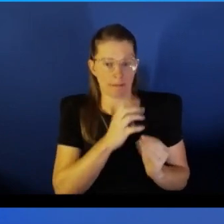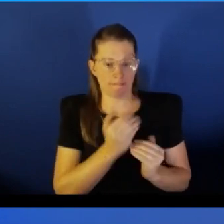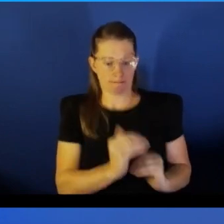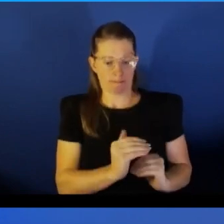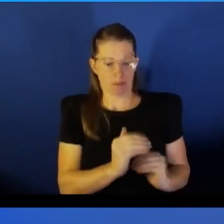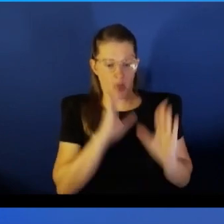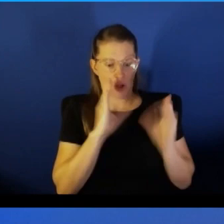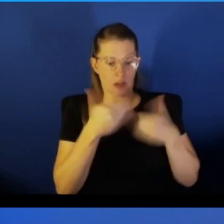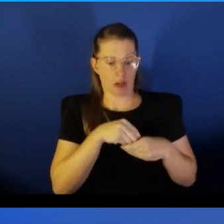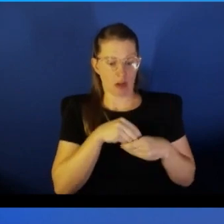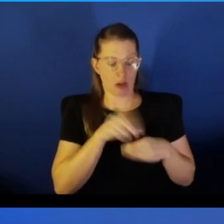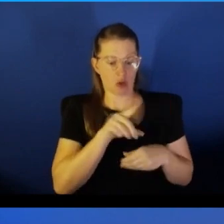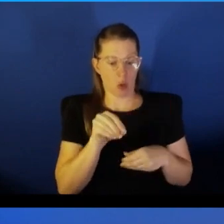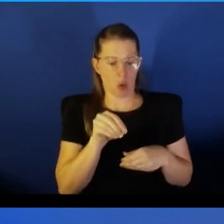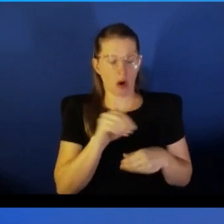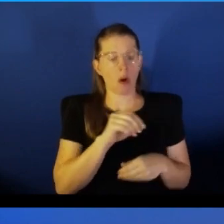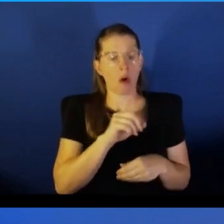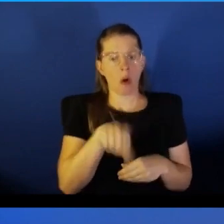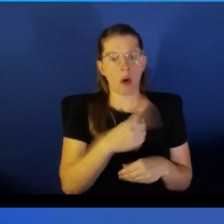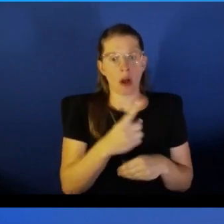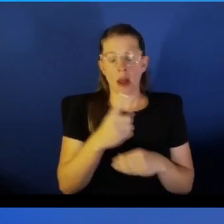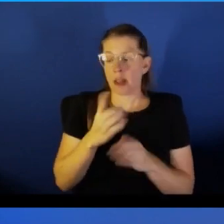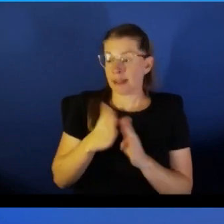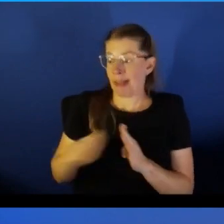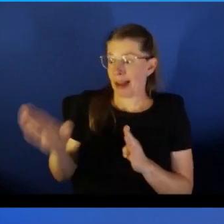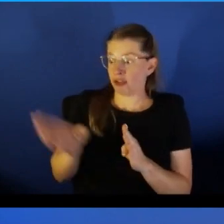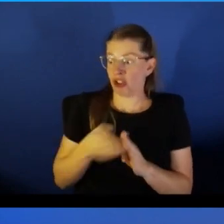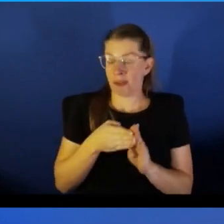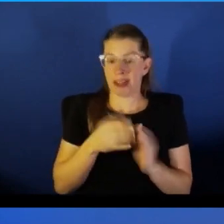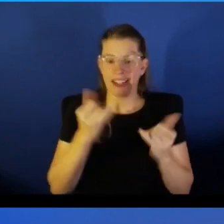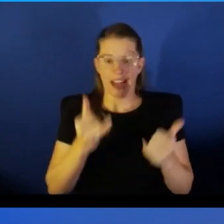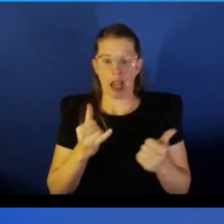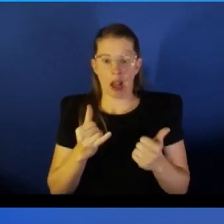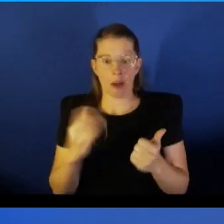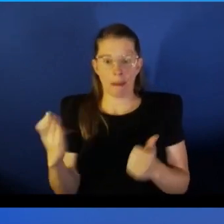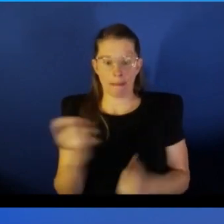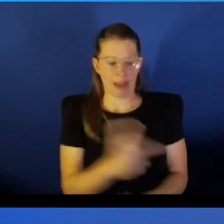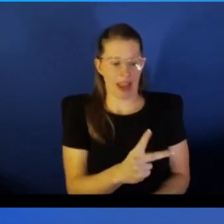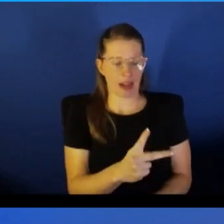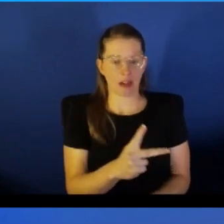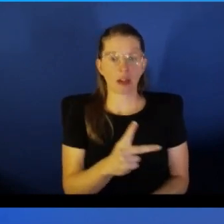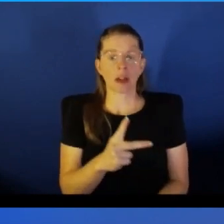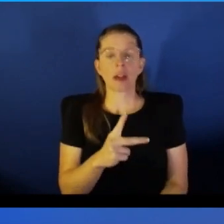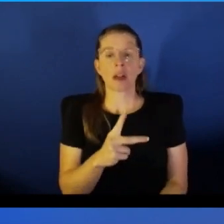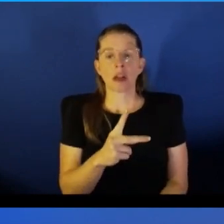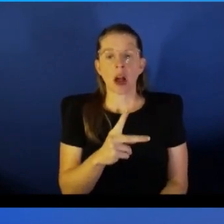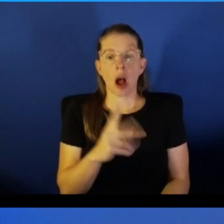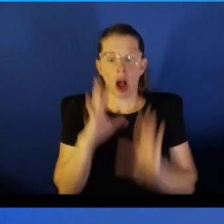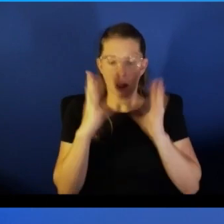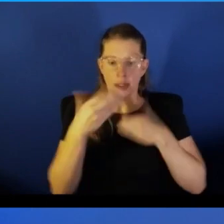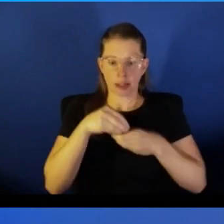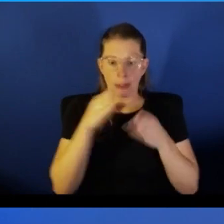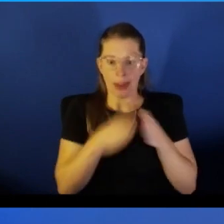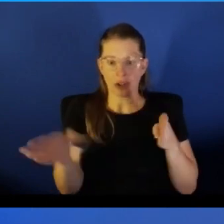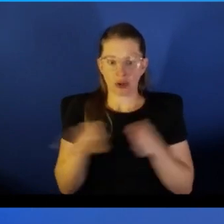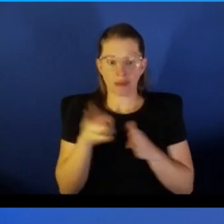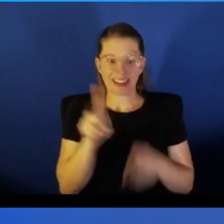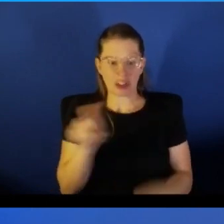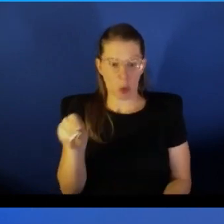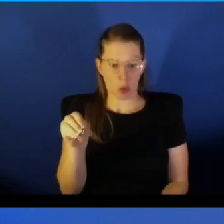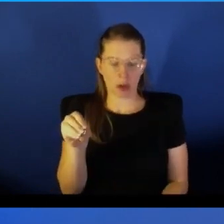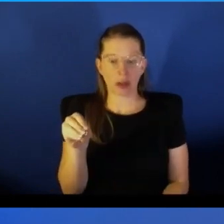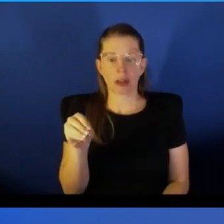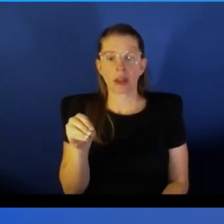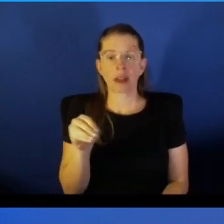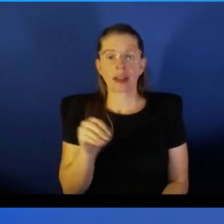only to then the spectrum to then now just back to autism spectrum disorder. And so changes in that diagnostic